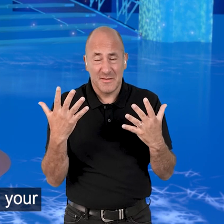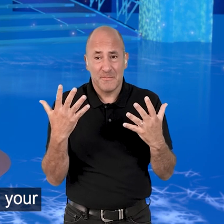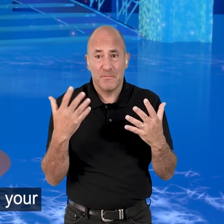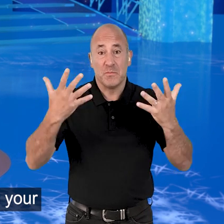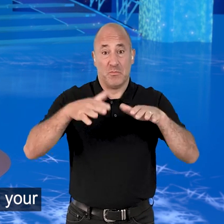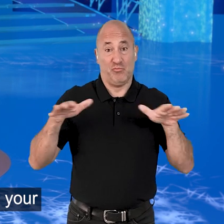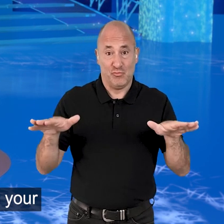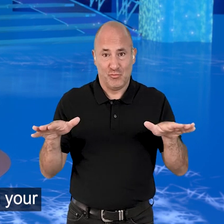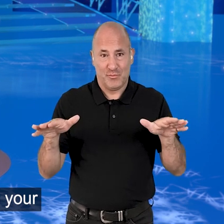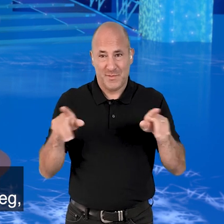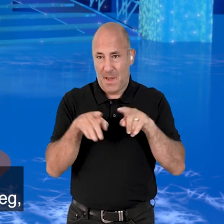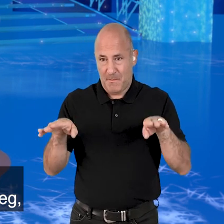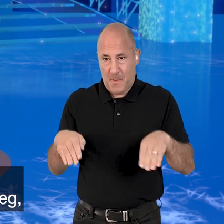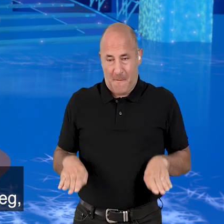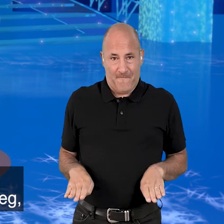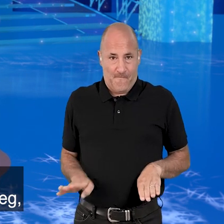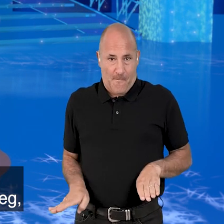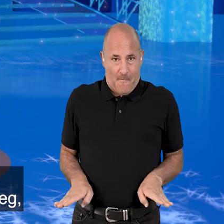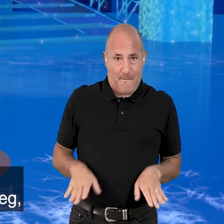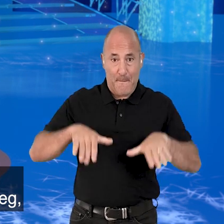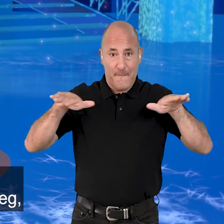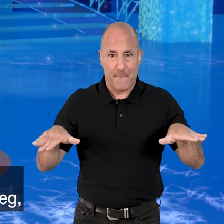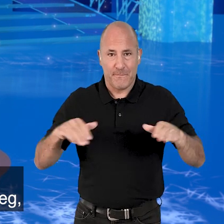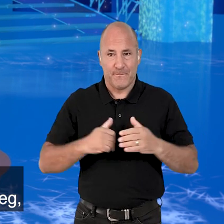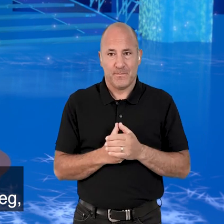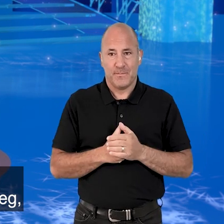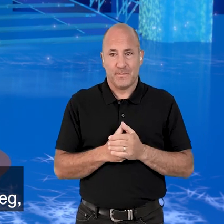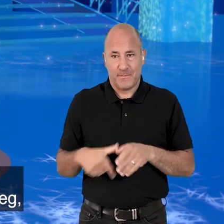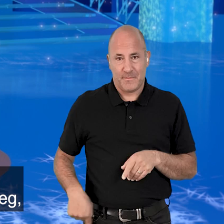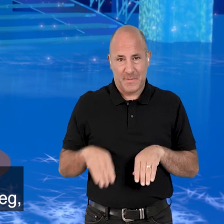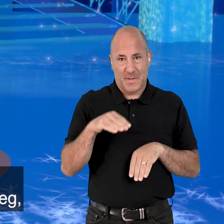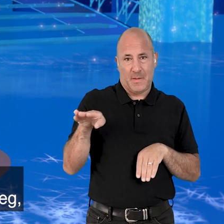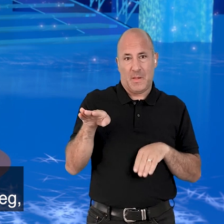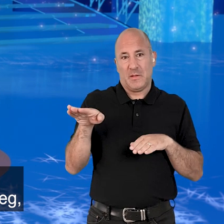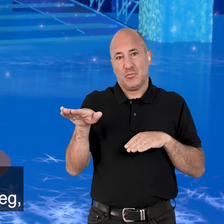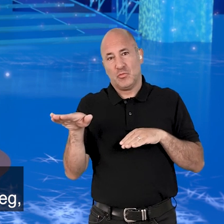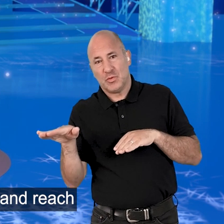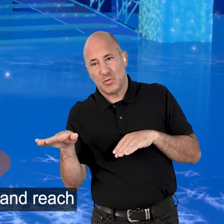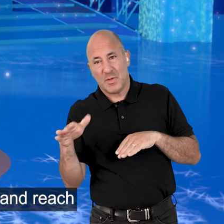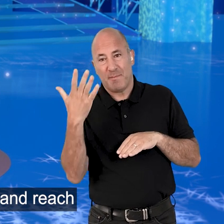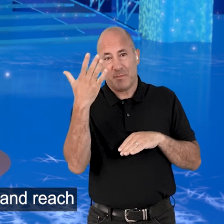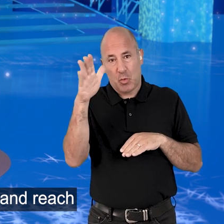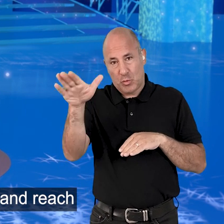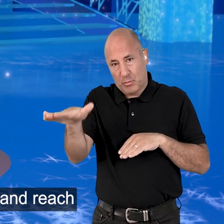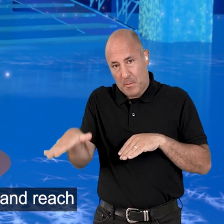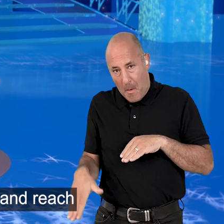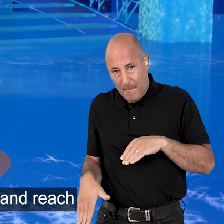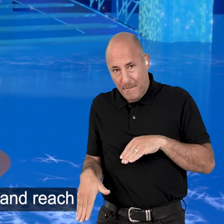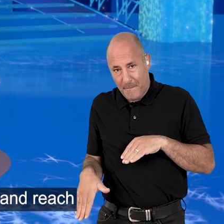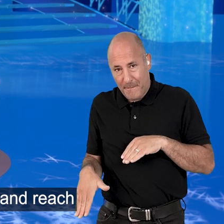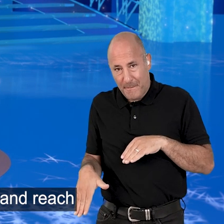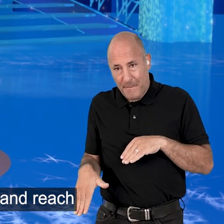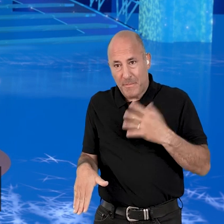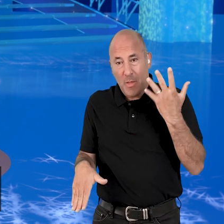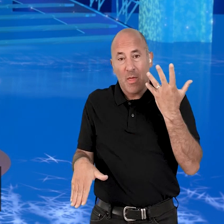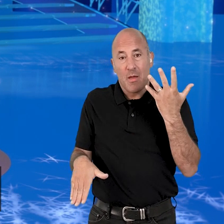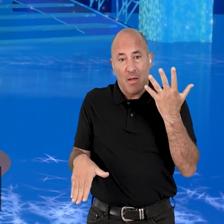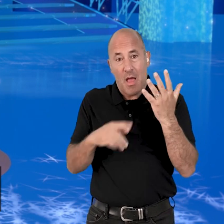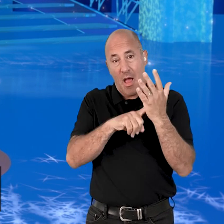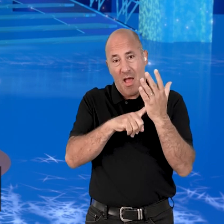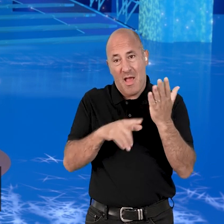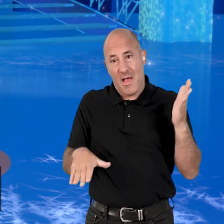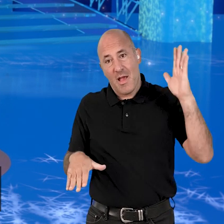your arms wide and turn your toe to the side. Stretch out over your front leg. Take your hand down to your shin and reach up